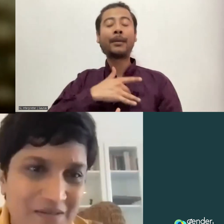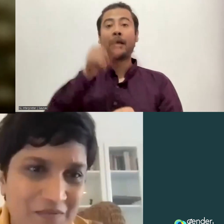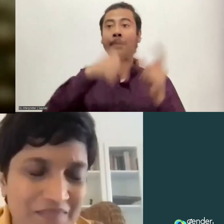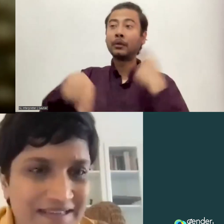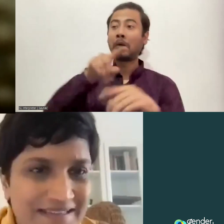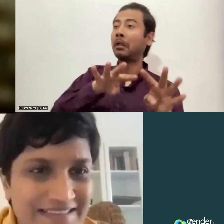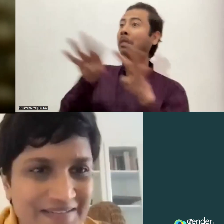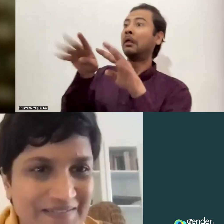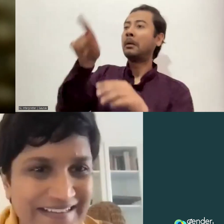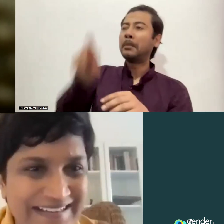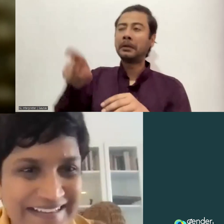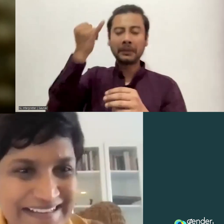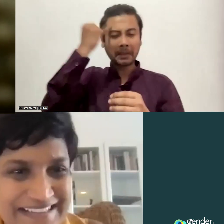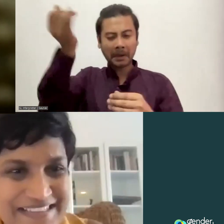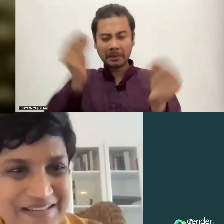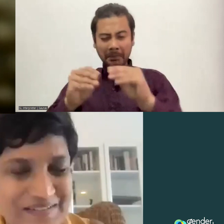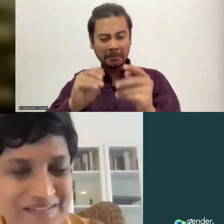for everyone.